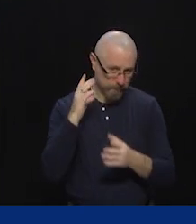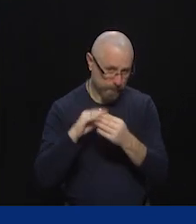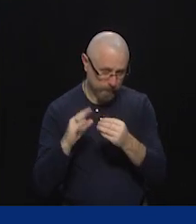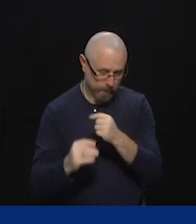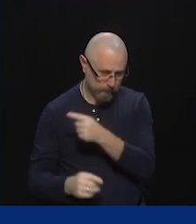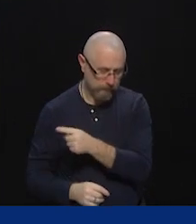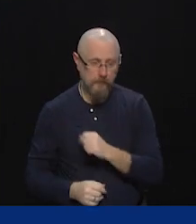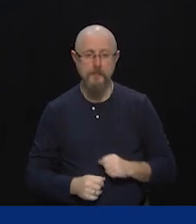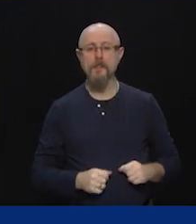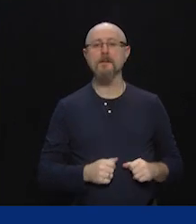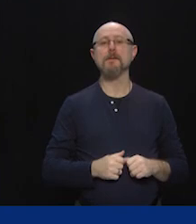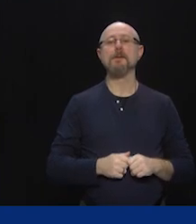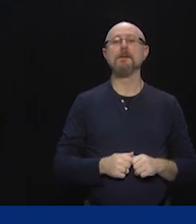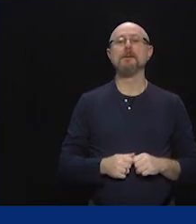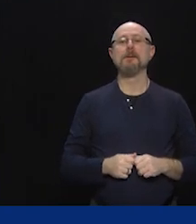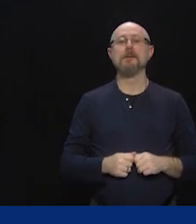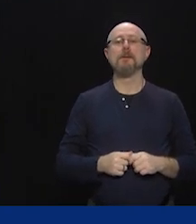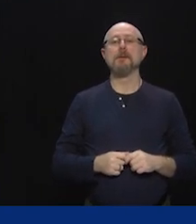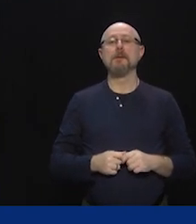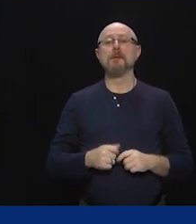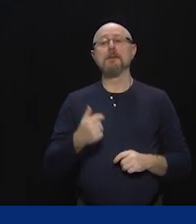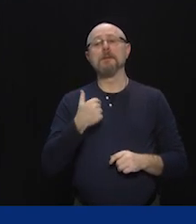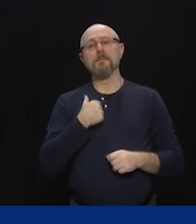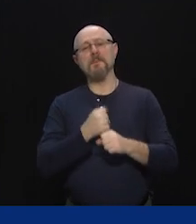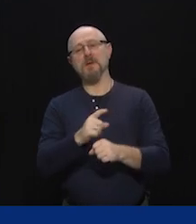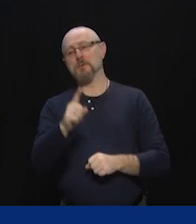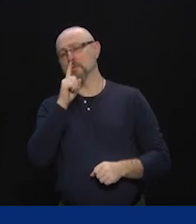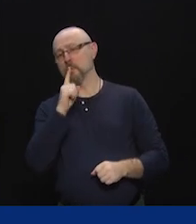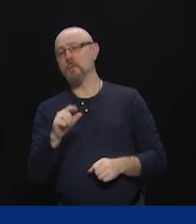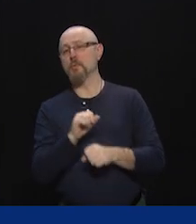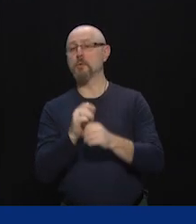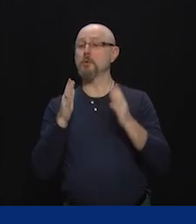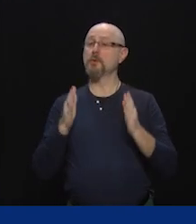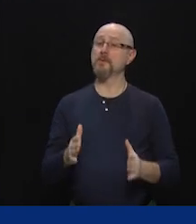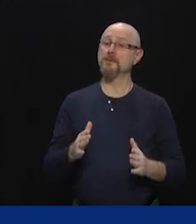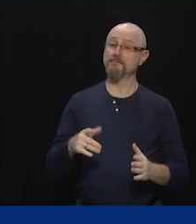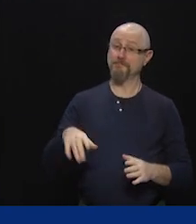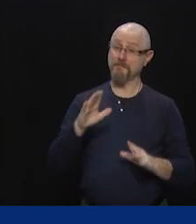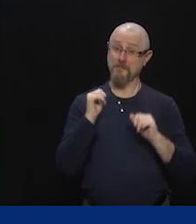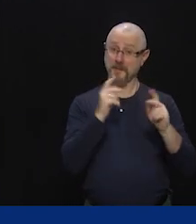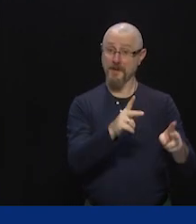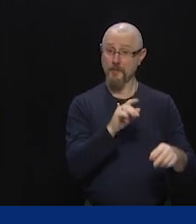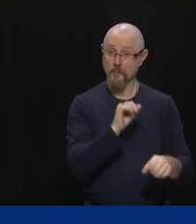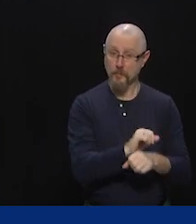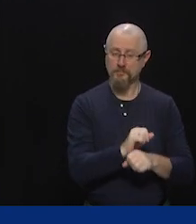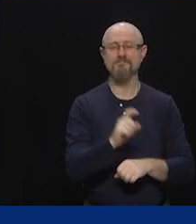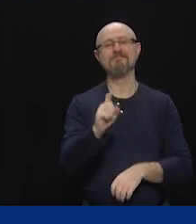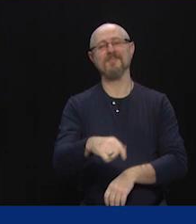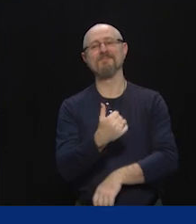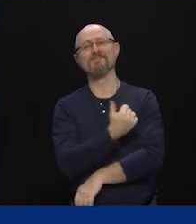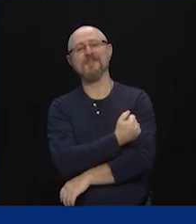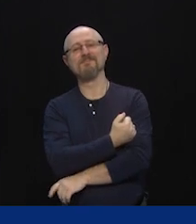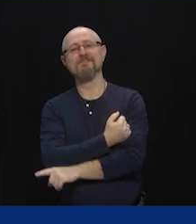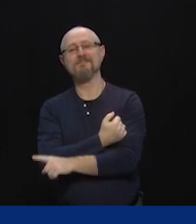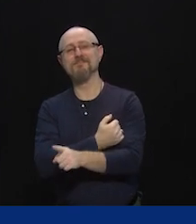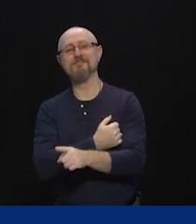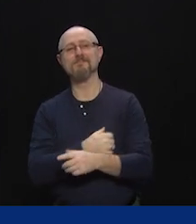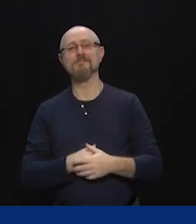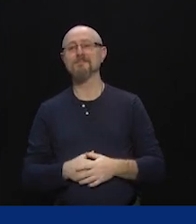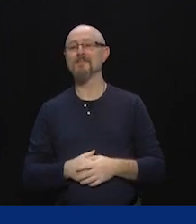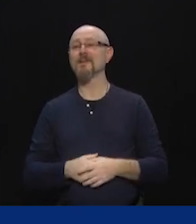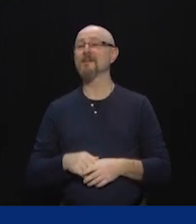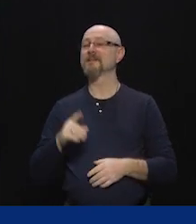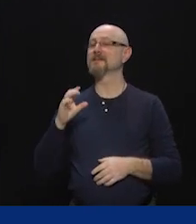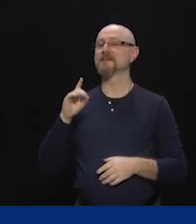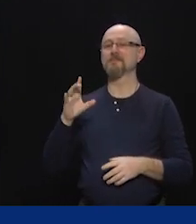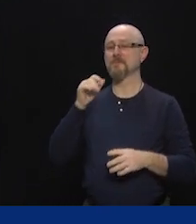said, we are also making sure that the workers who return are vaccinated. That is not a requirement or a recommendation from the